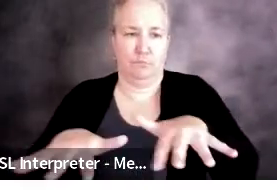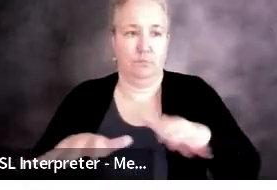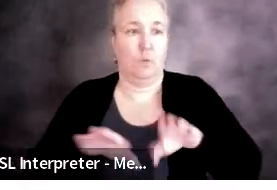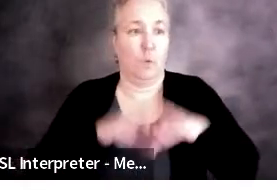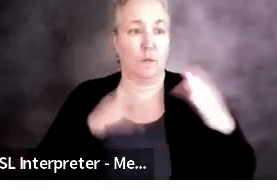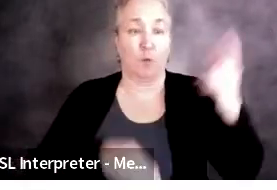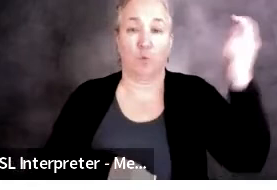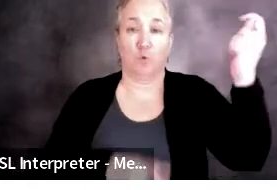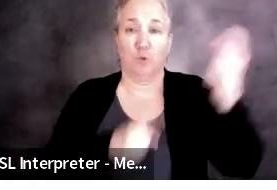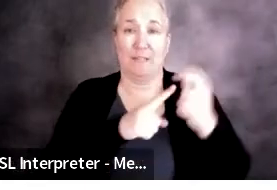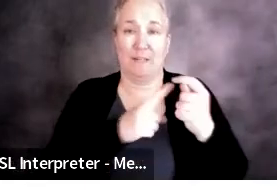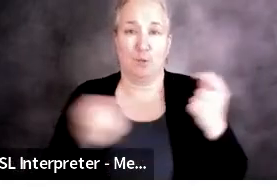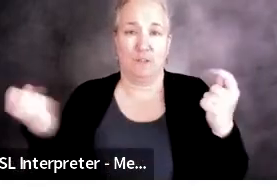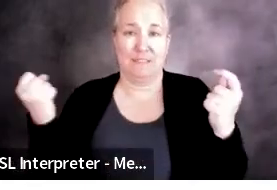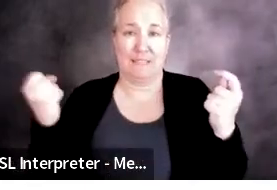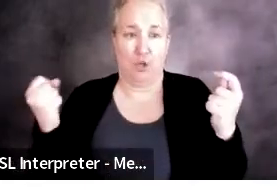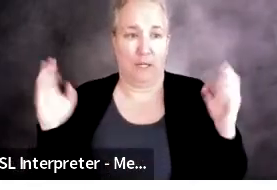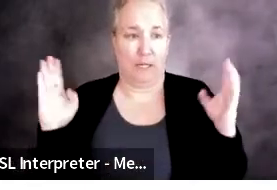through Saturdays.